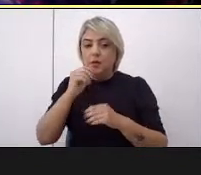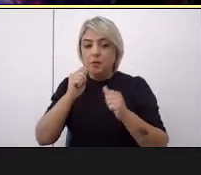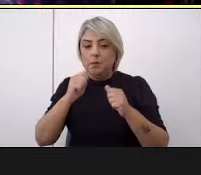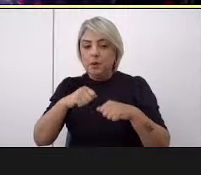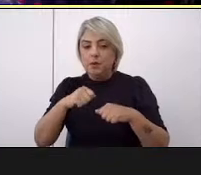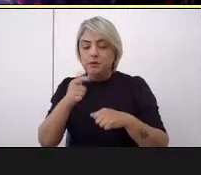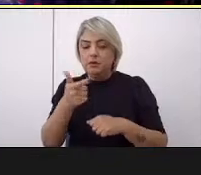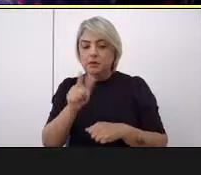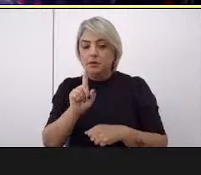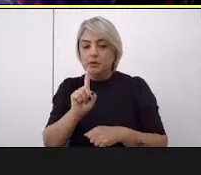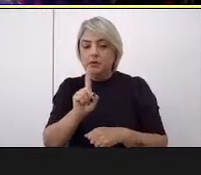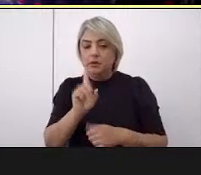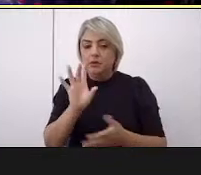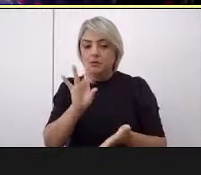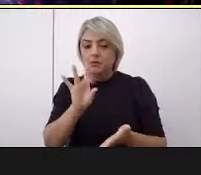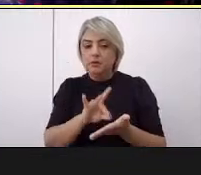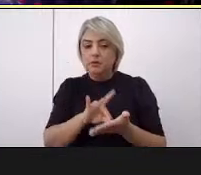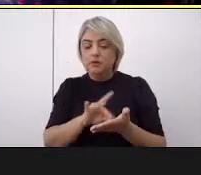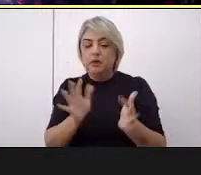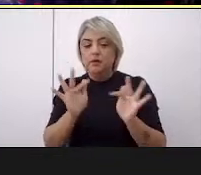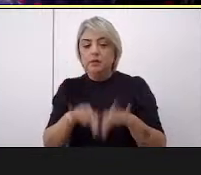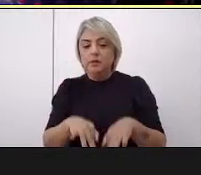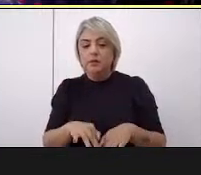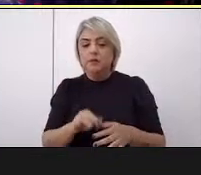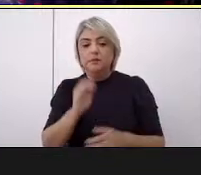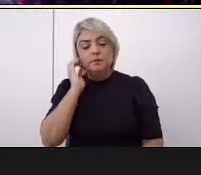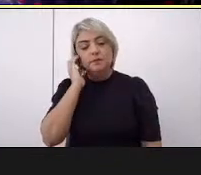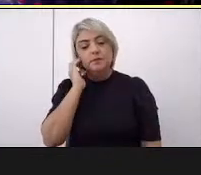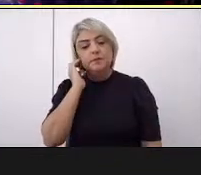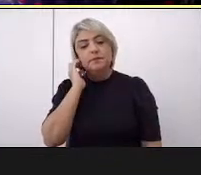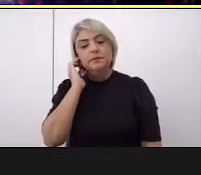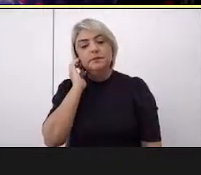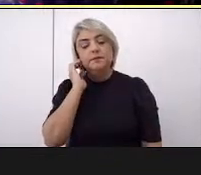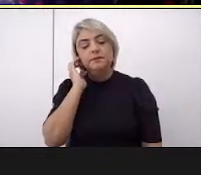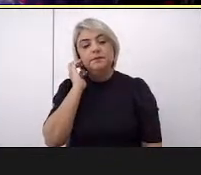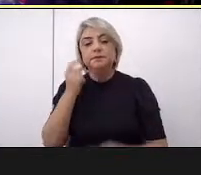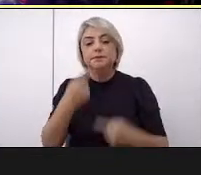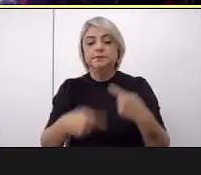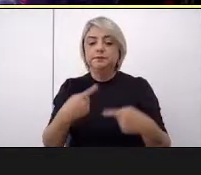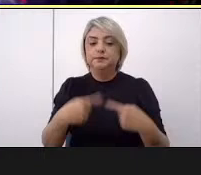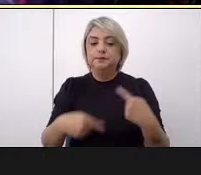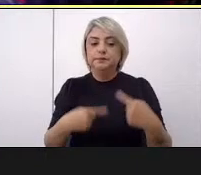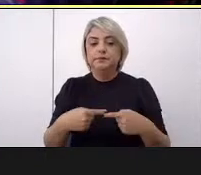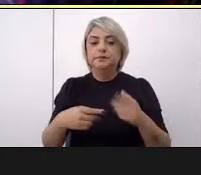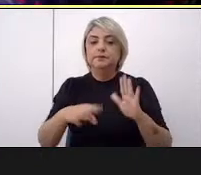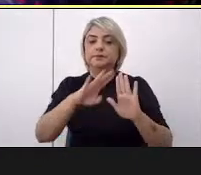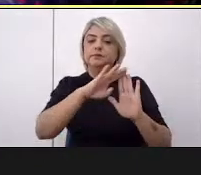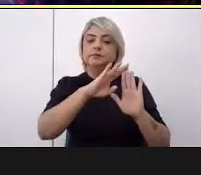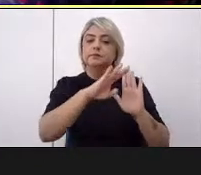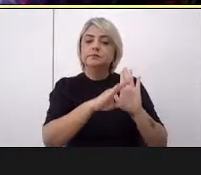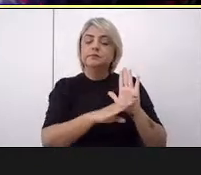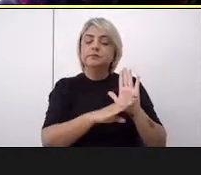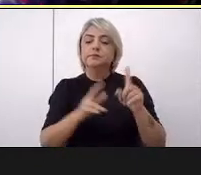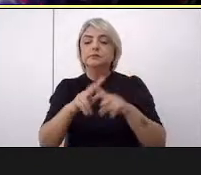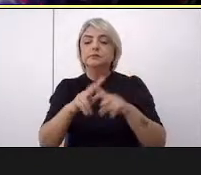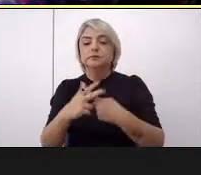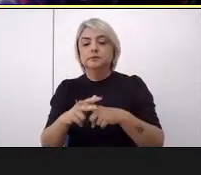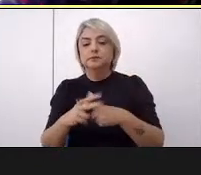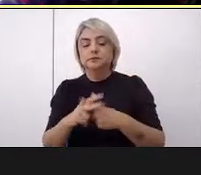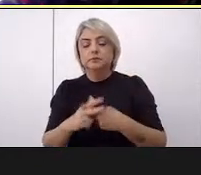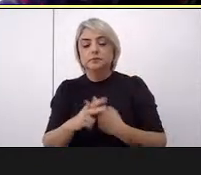Finally, the policy legal framework establishes mechanisms for resolving disputes